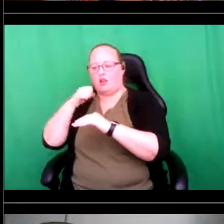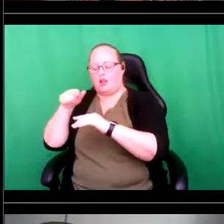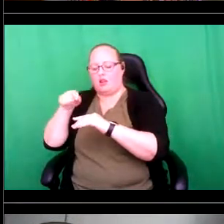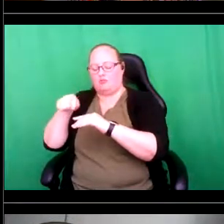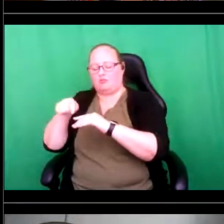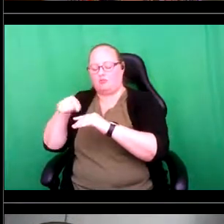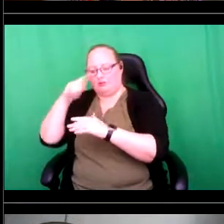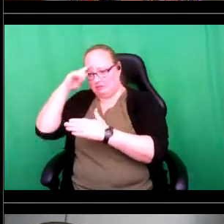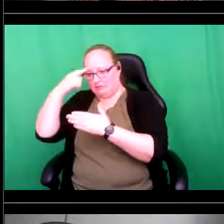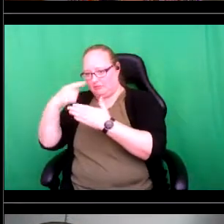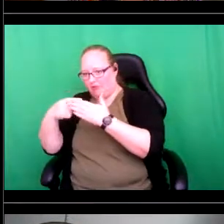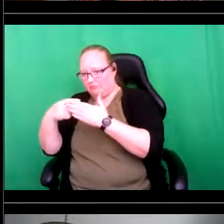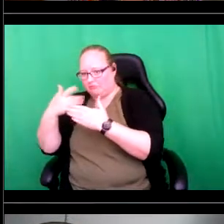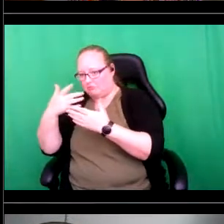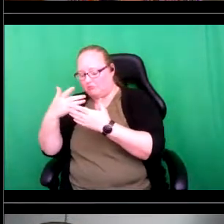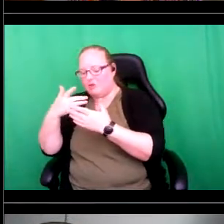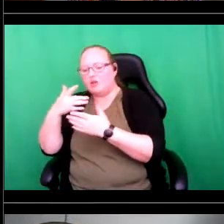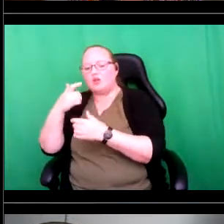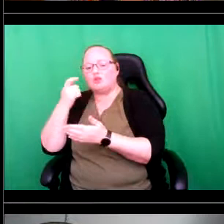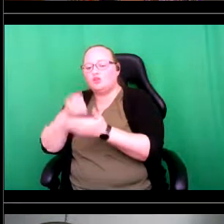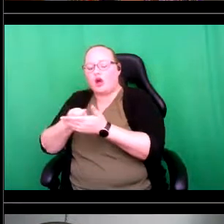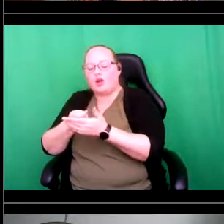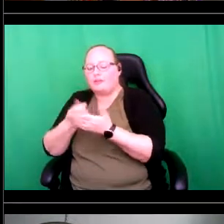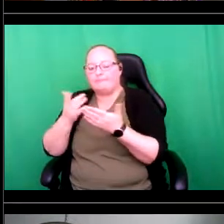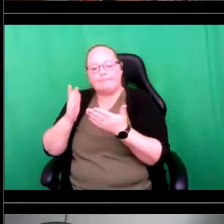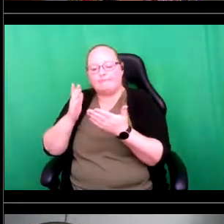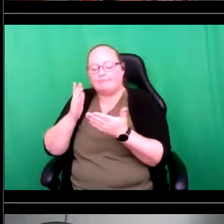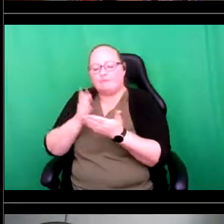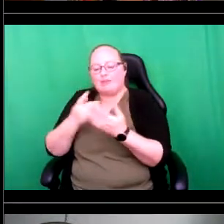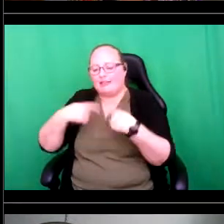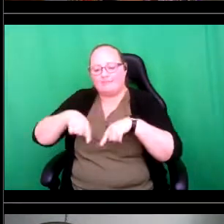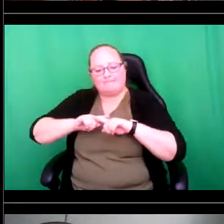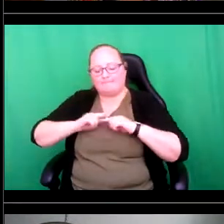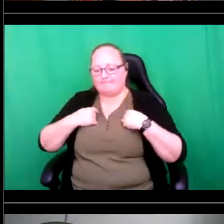decision on charging really is a matter for the government.